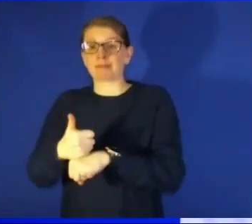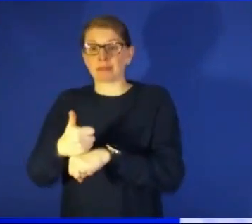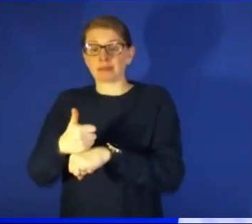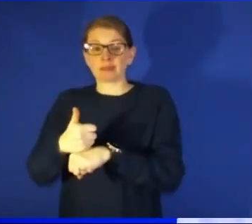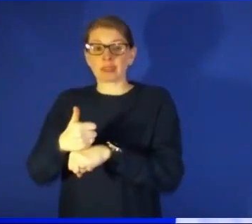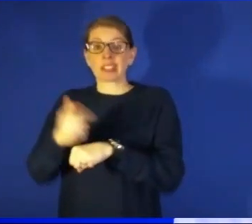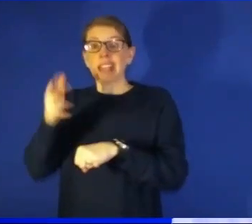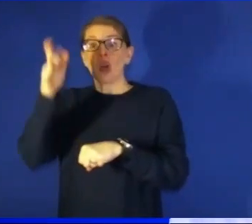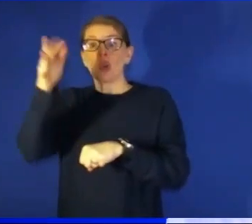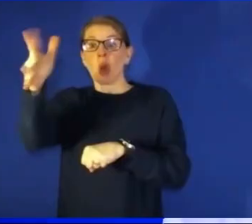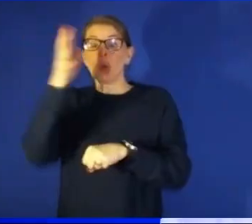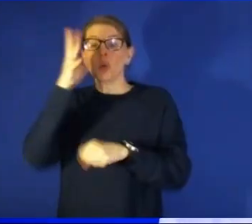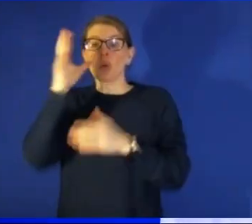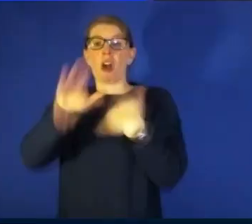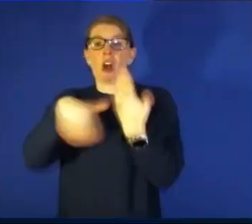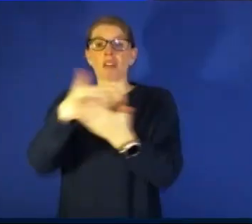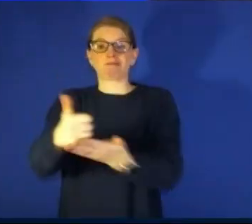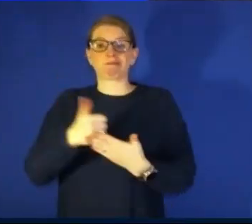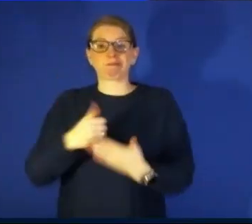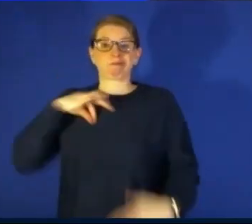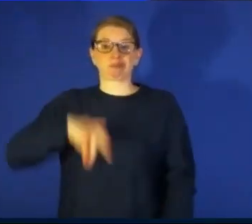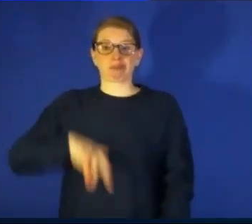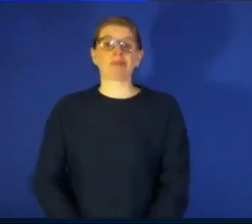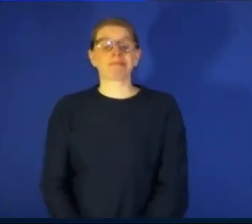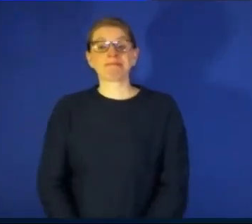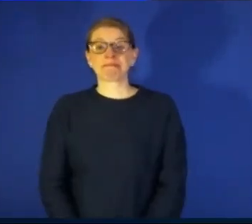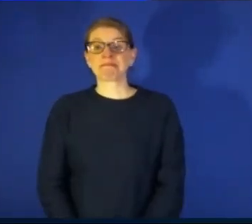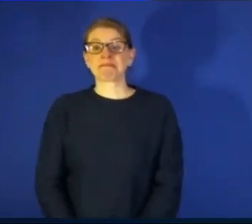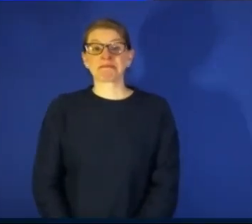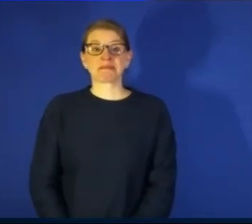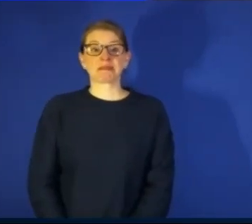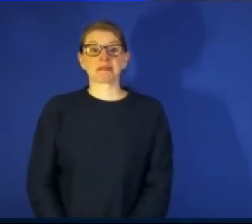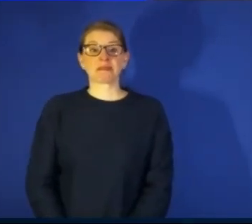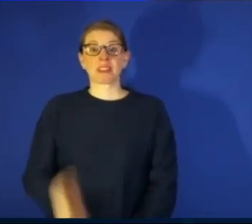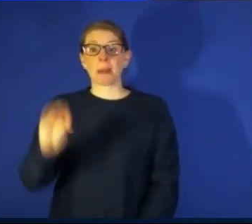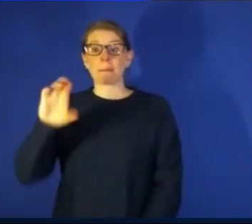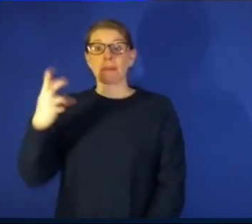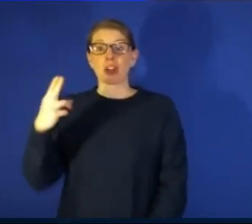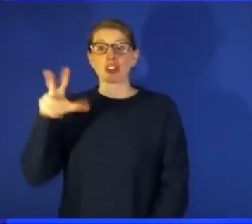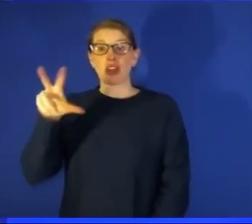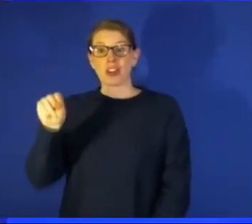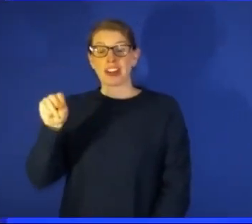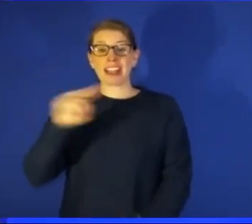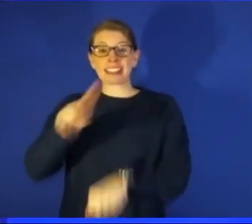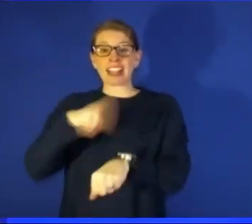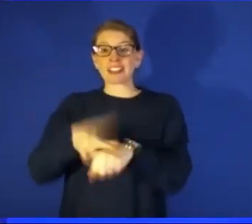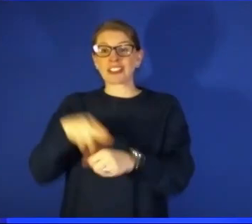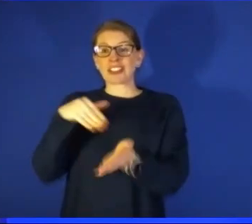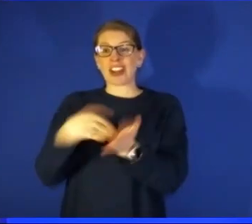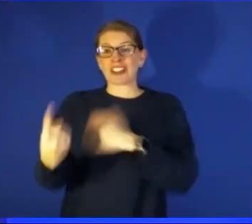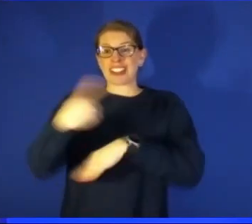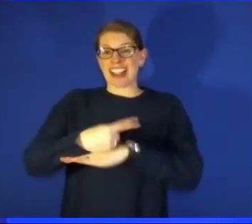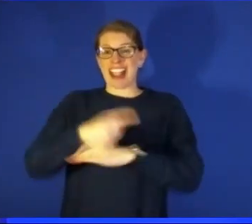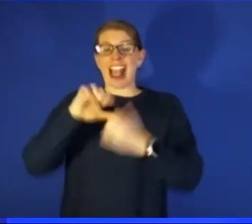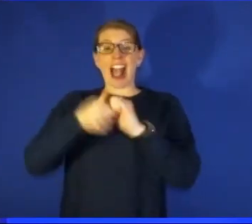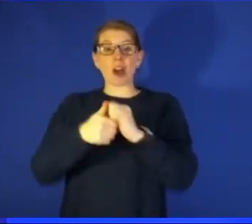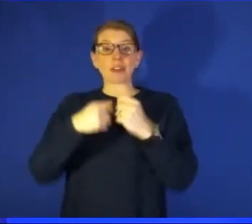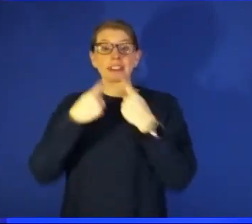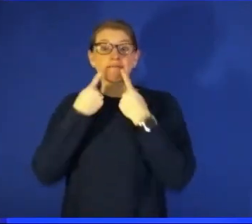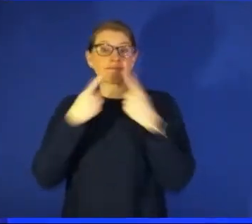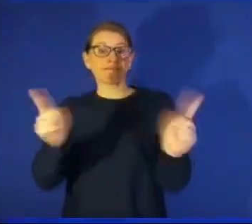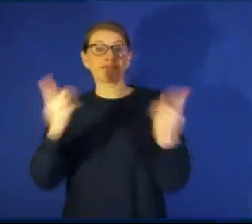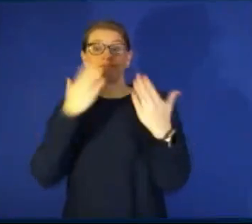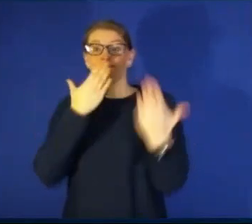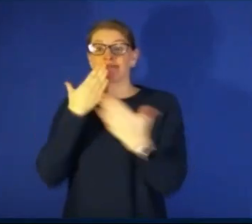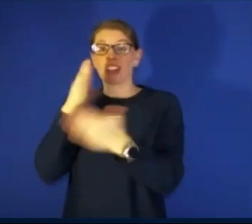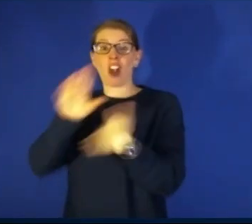that will all benefit us. Yeah, great point. Yeah. All right, March 30th is National Doctors Day, and here's a way to say thank you to all